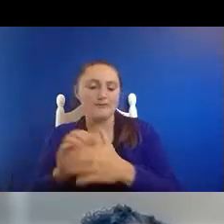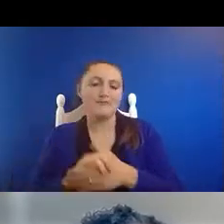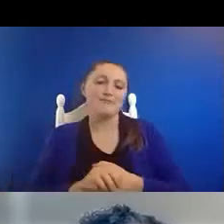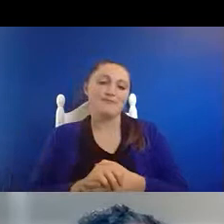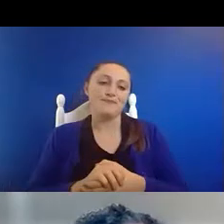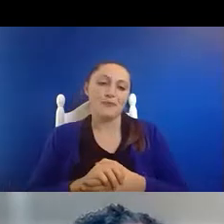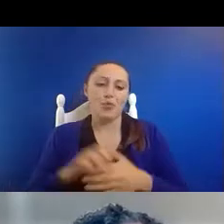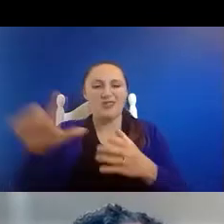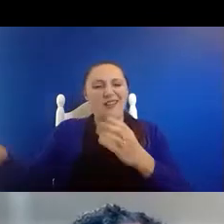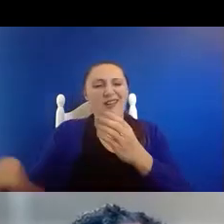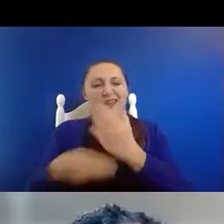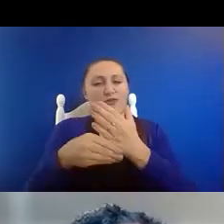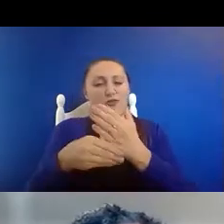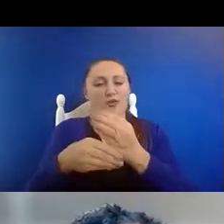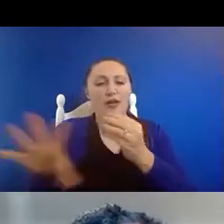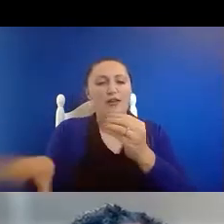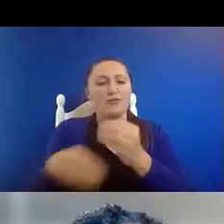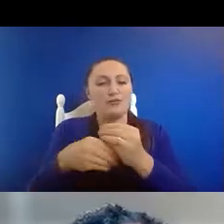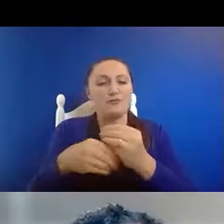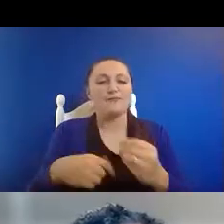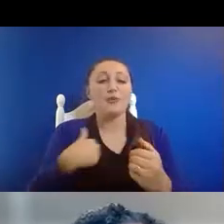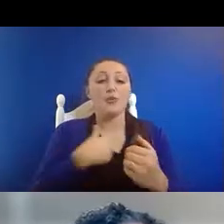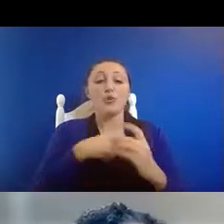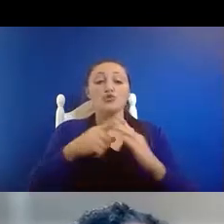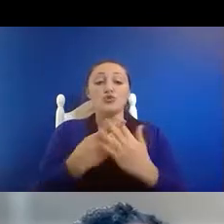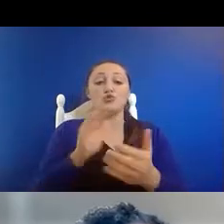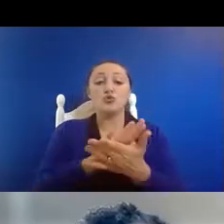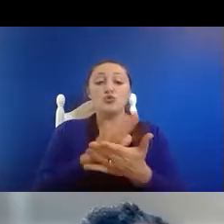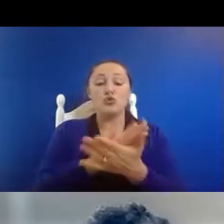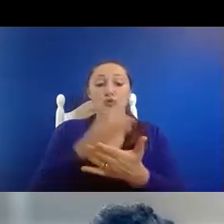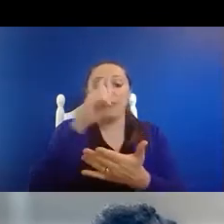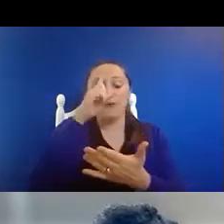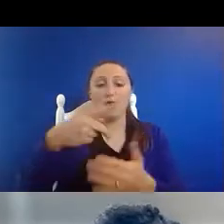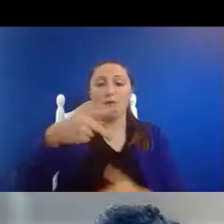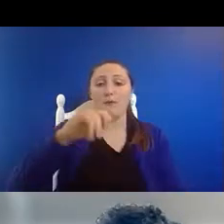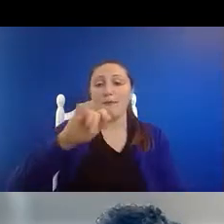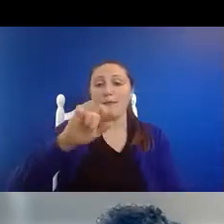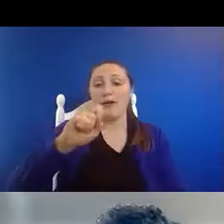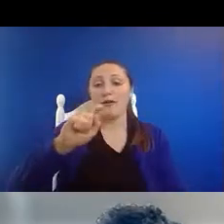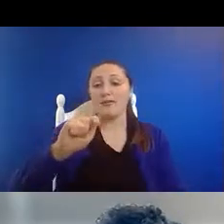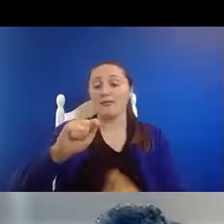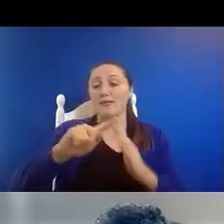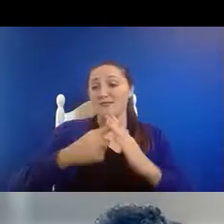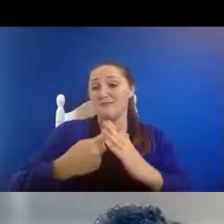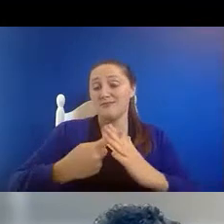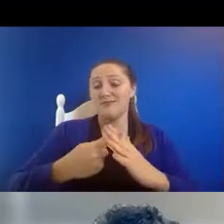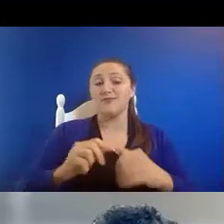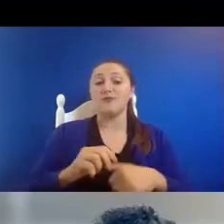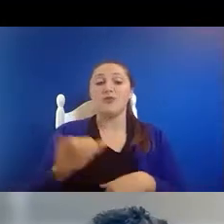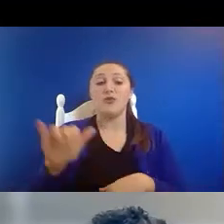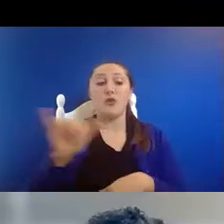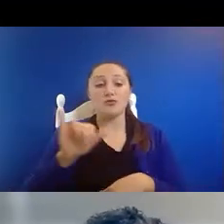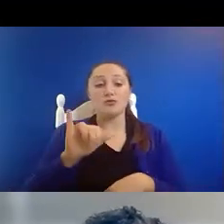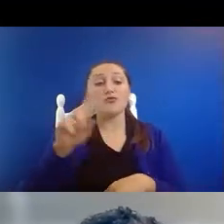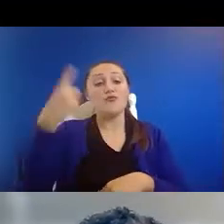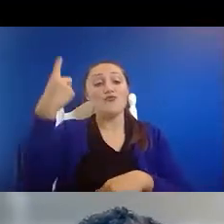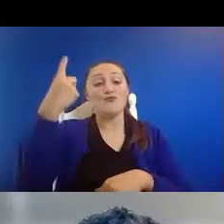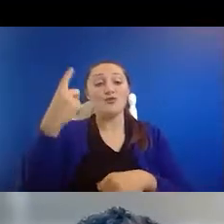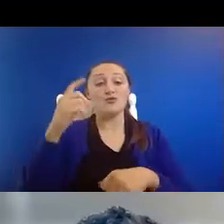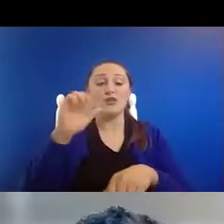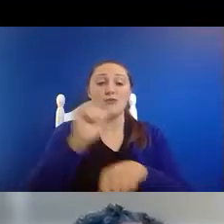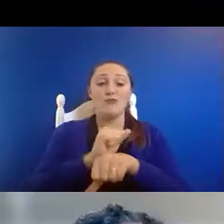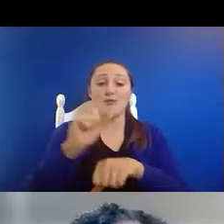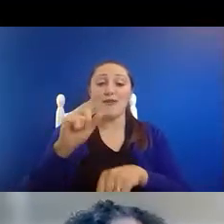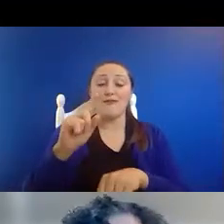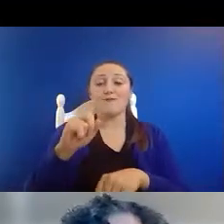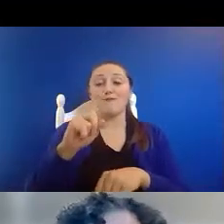started a school to work pilot initiative, as well as hosted the state's first annual Employment First conference. The conference